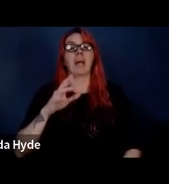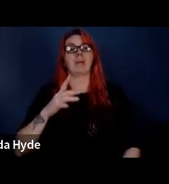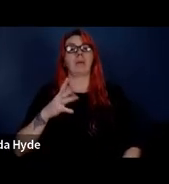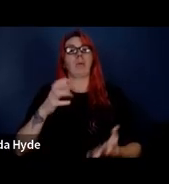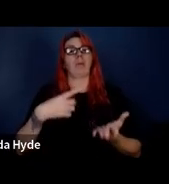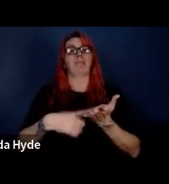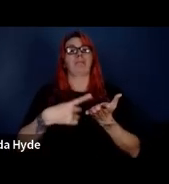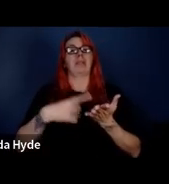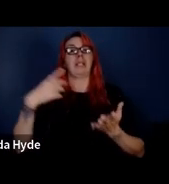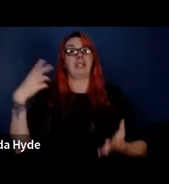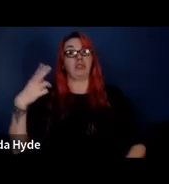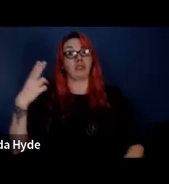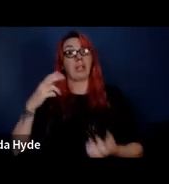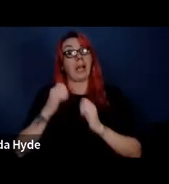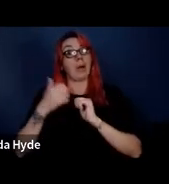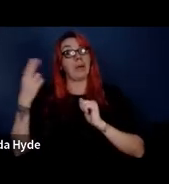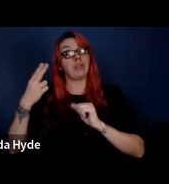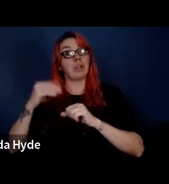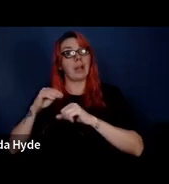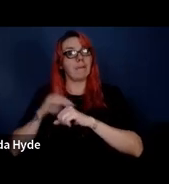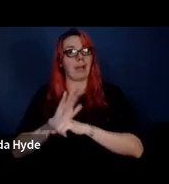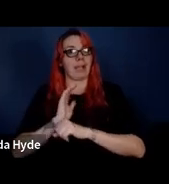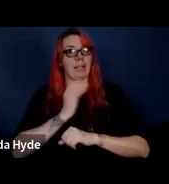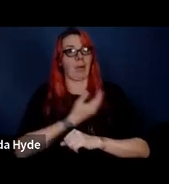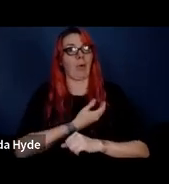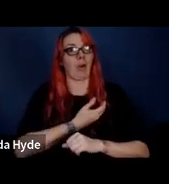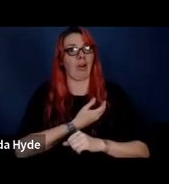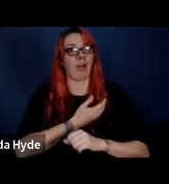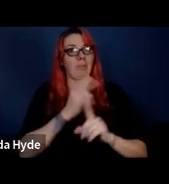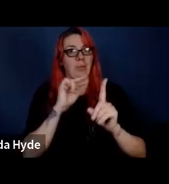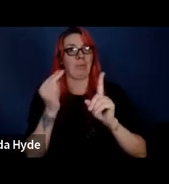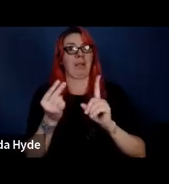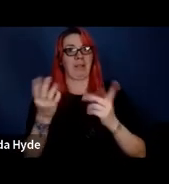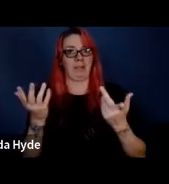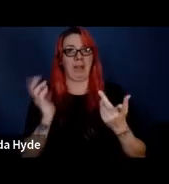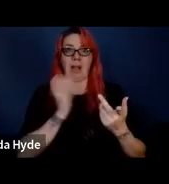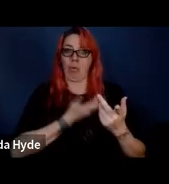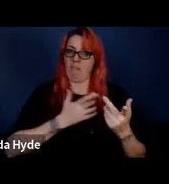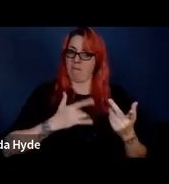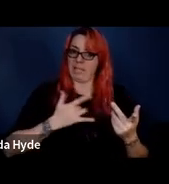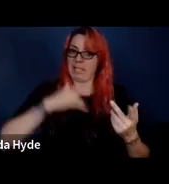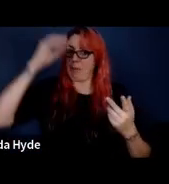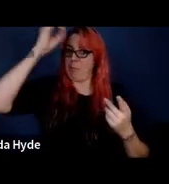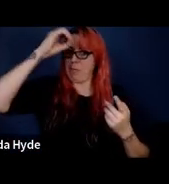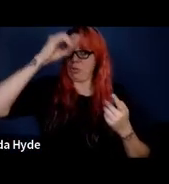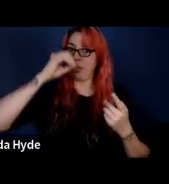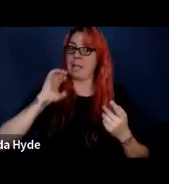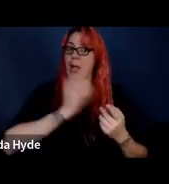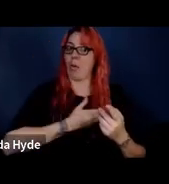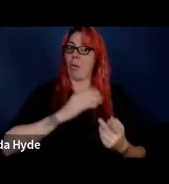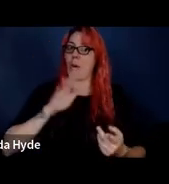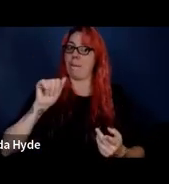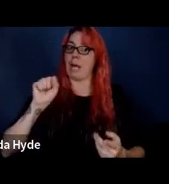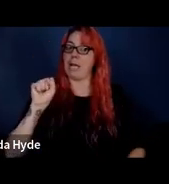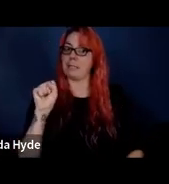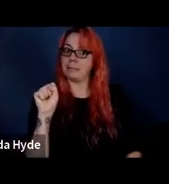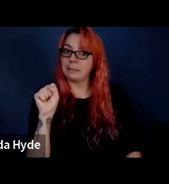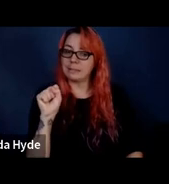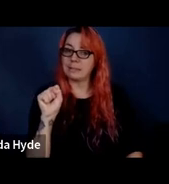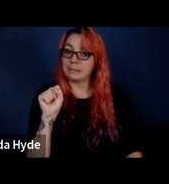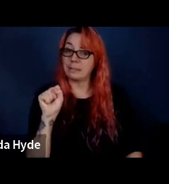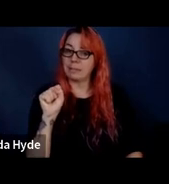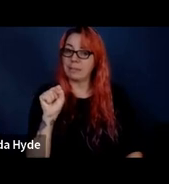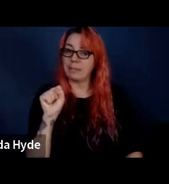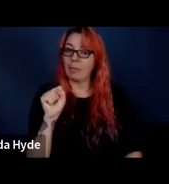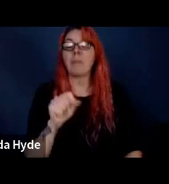history's impact in shaping our communication and shaping our world around us, think of the kinds of things that we've learned or sometimes not learned to